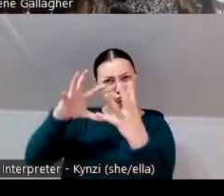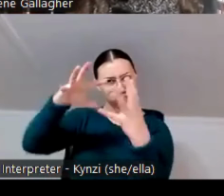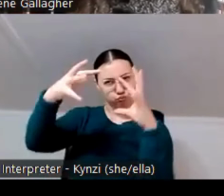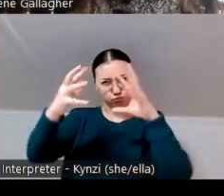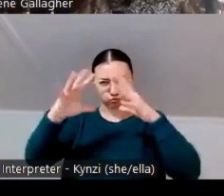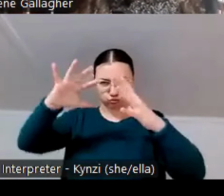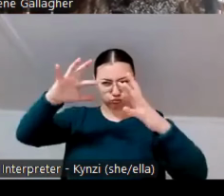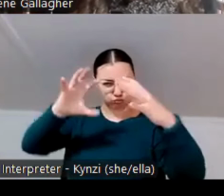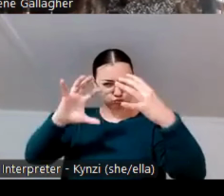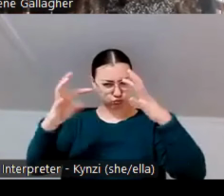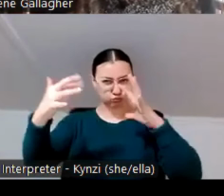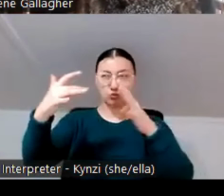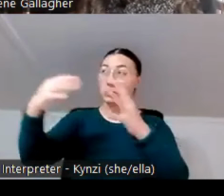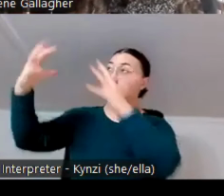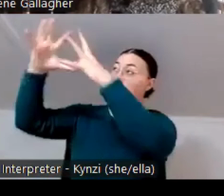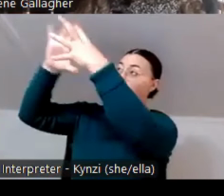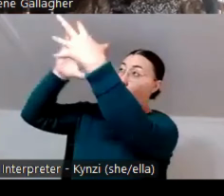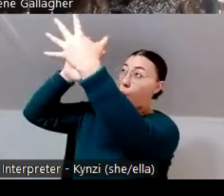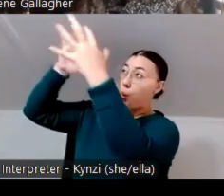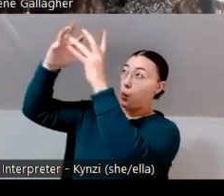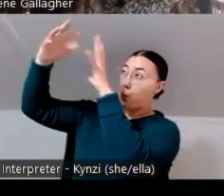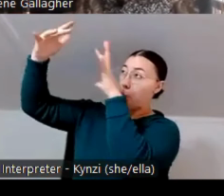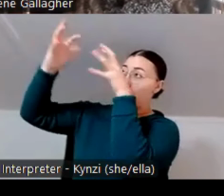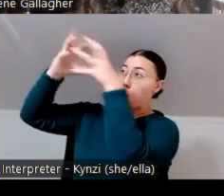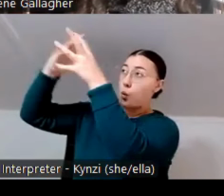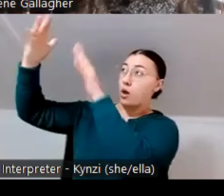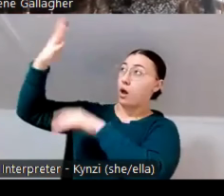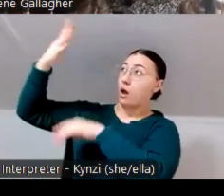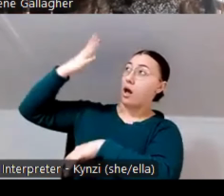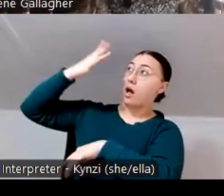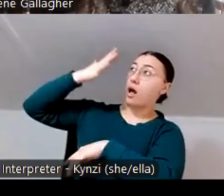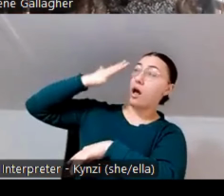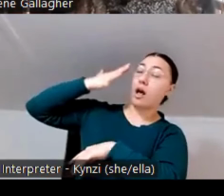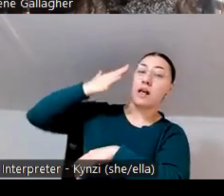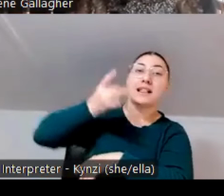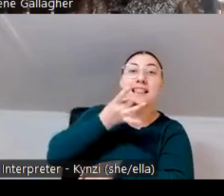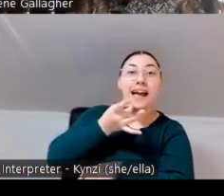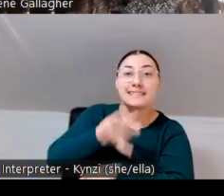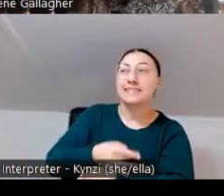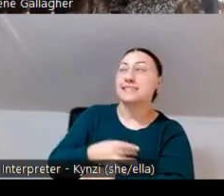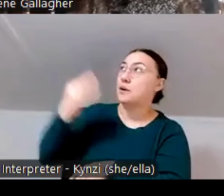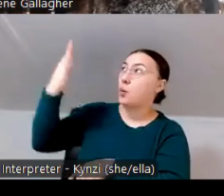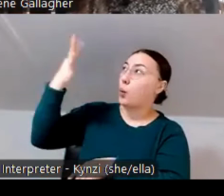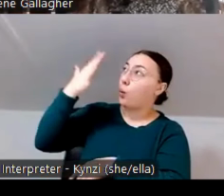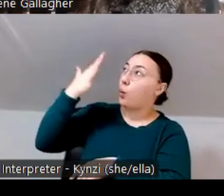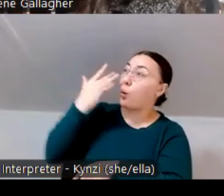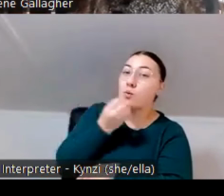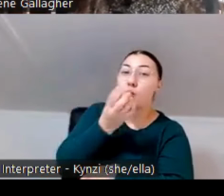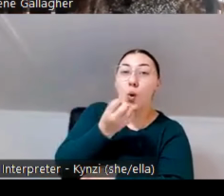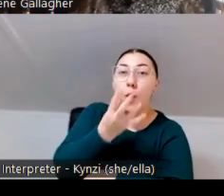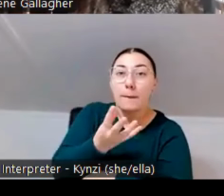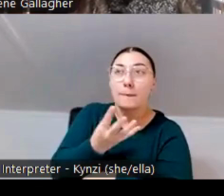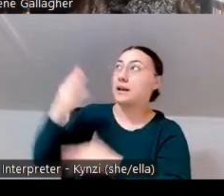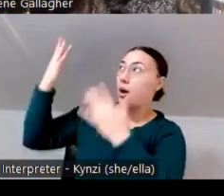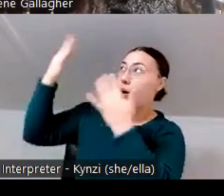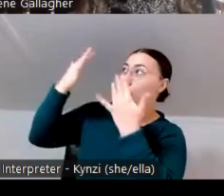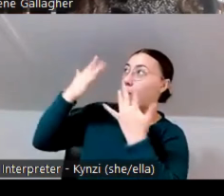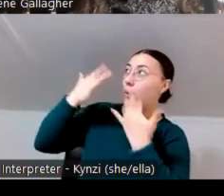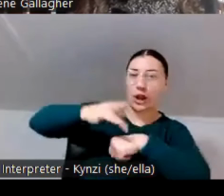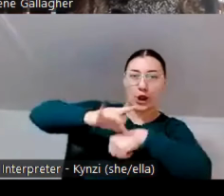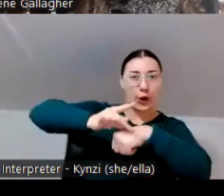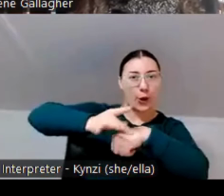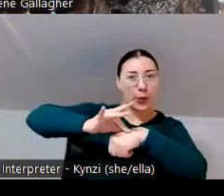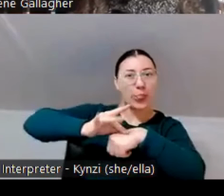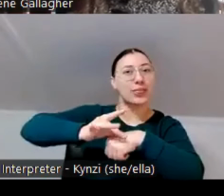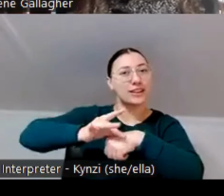gives us warmth and light on Earth, which is the planet that we live on. So how can we experience